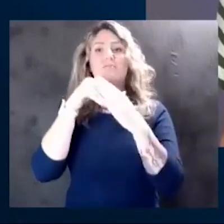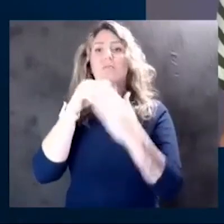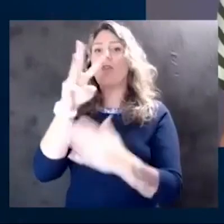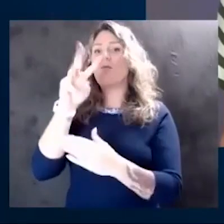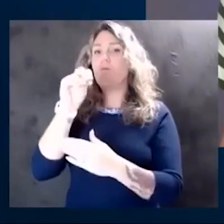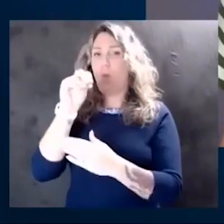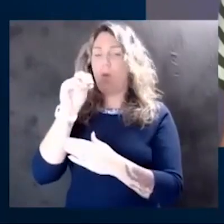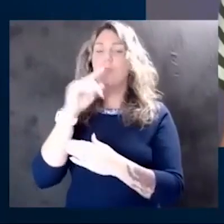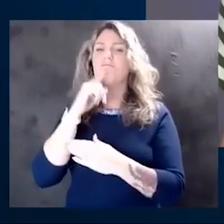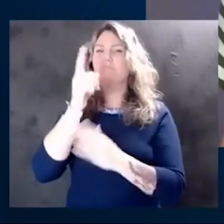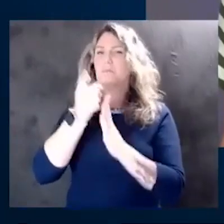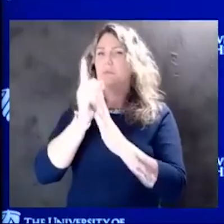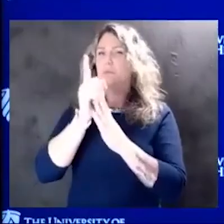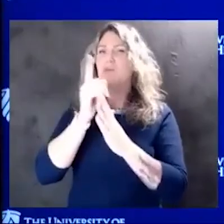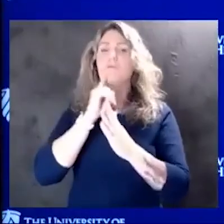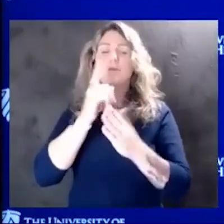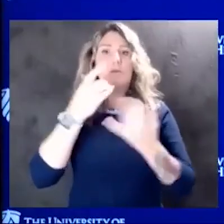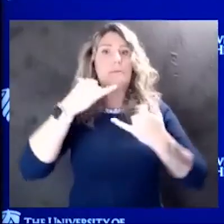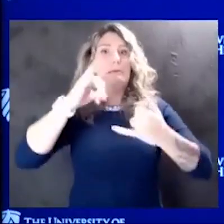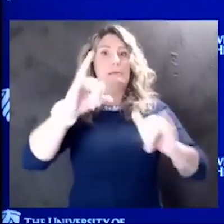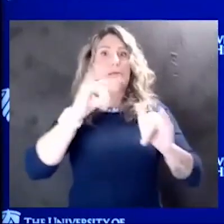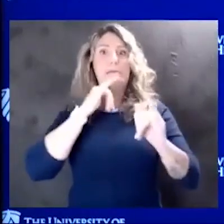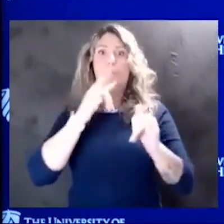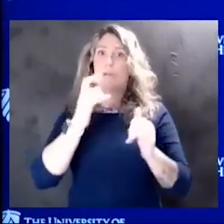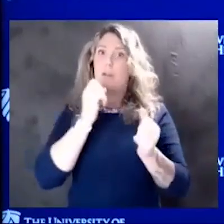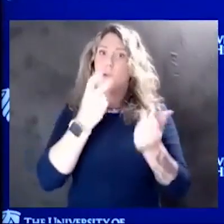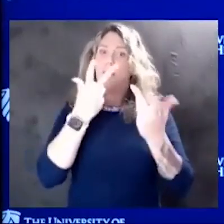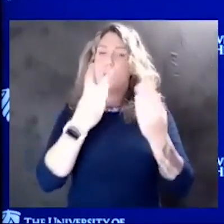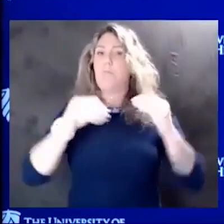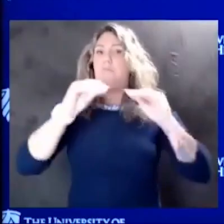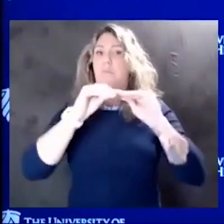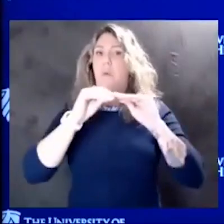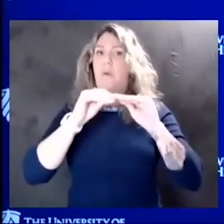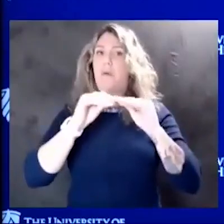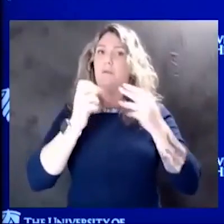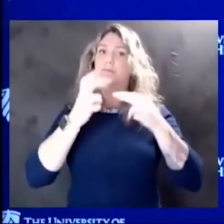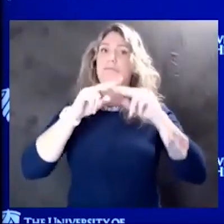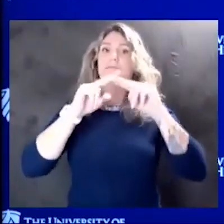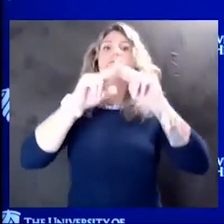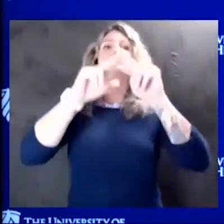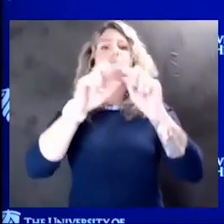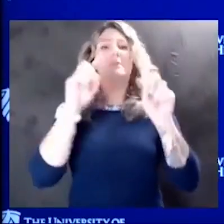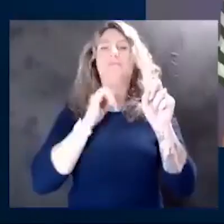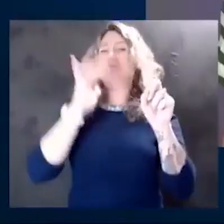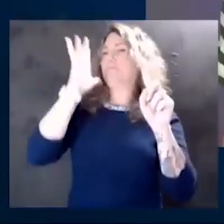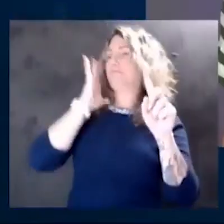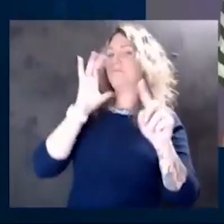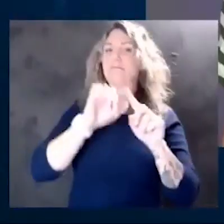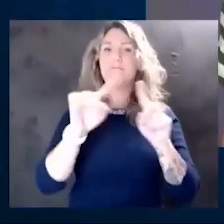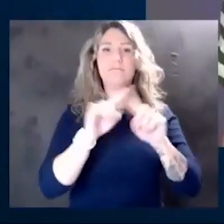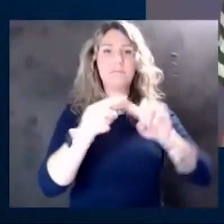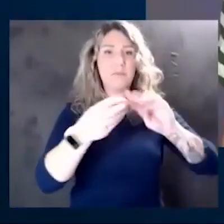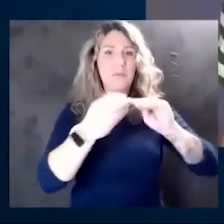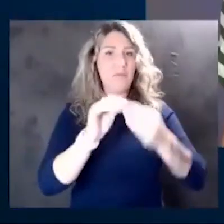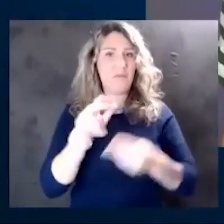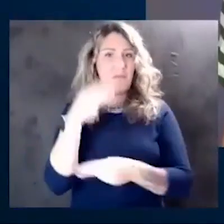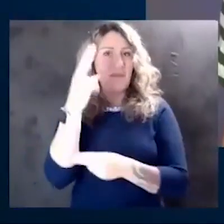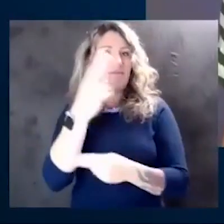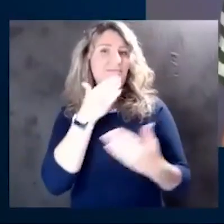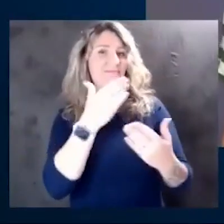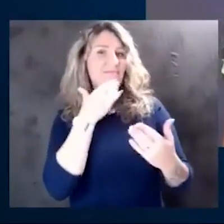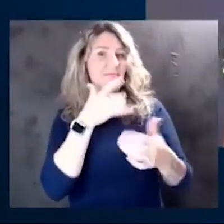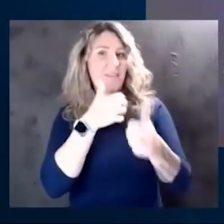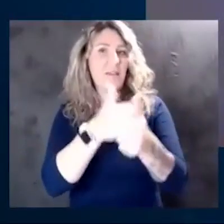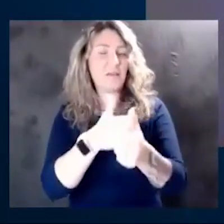are still far from that, which is a good thing. But, you know, their numbers are pretty high. Yeah. All right. Thank you for that update. Are we going to hear from